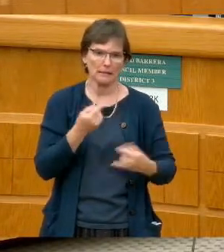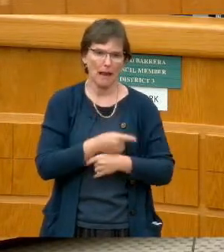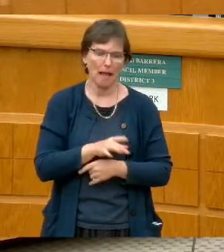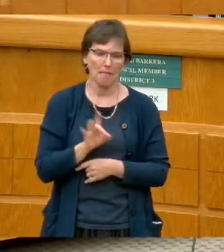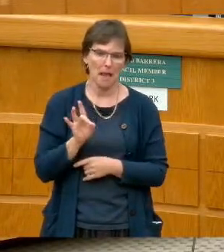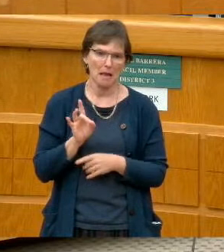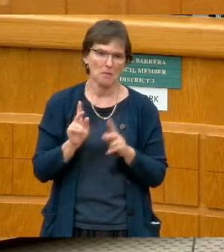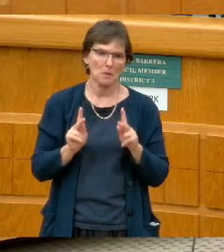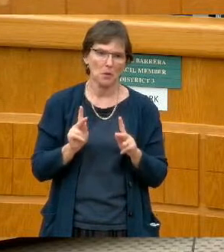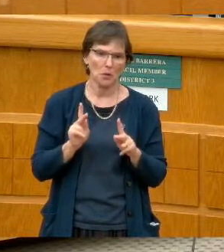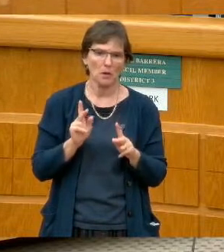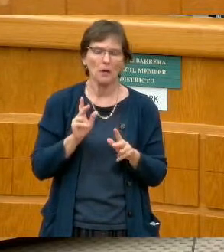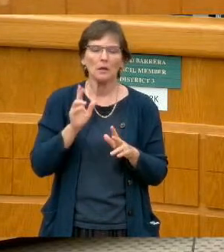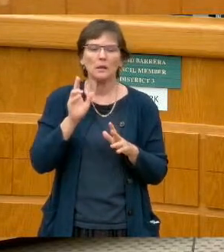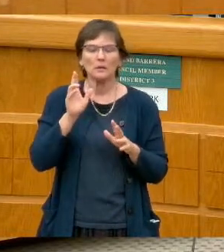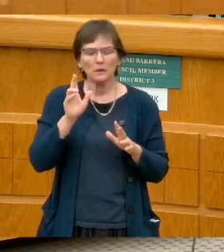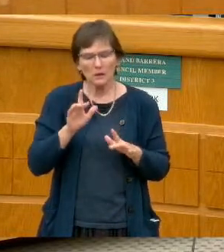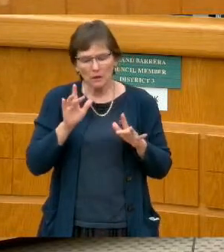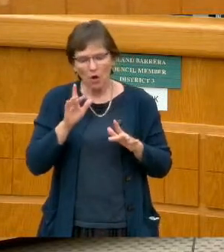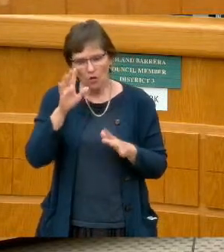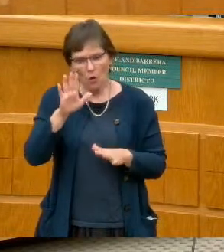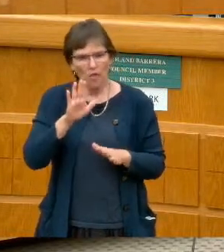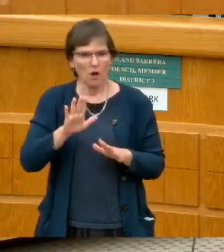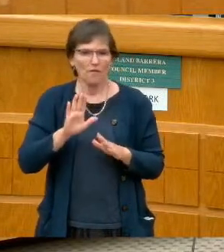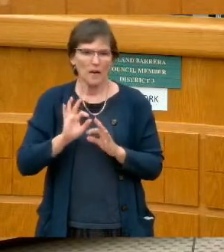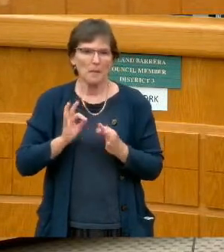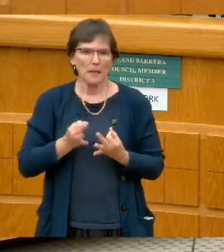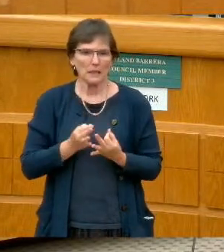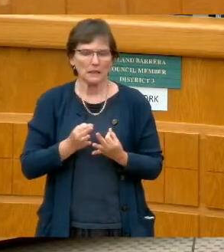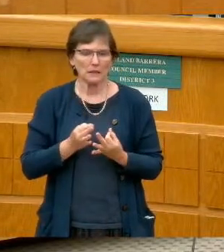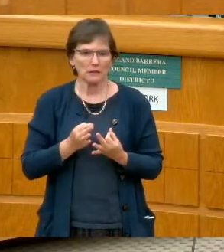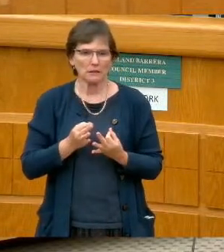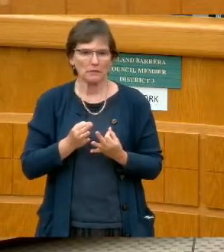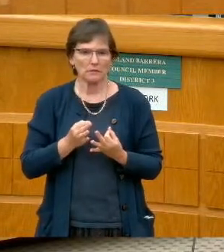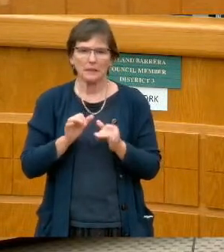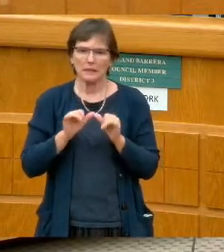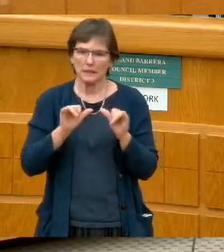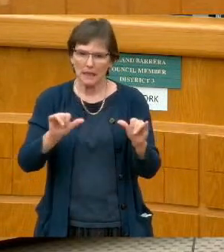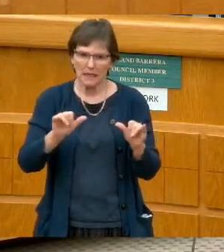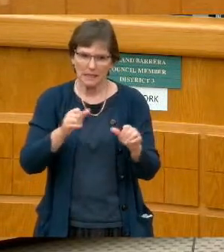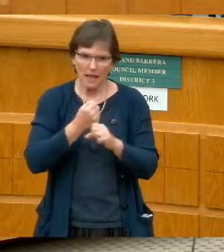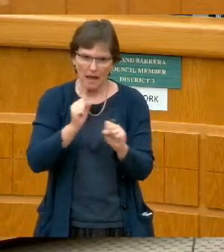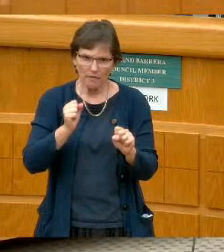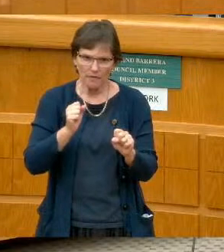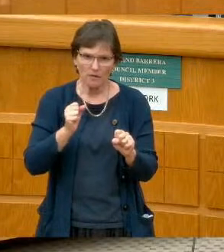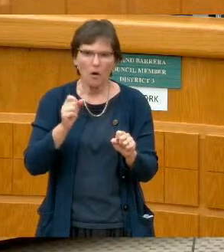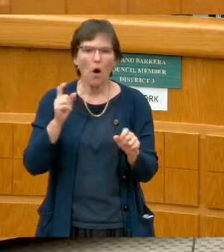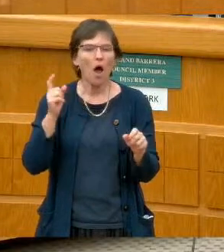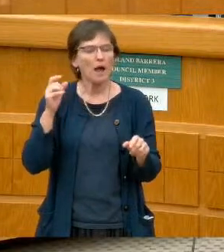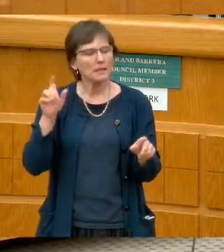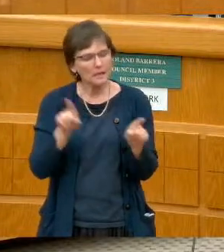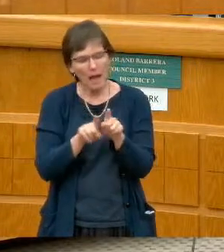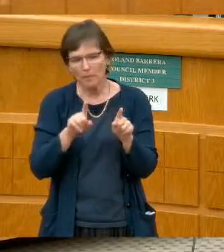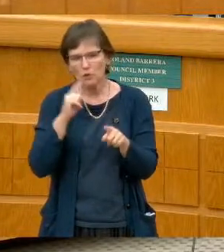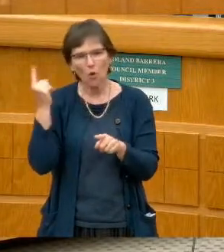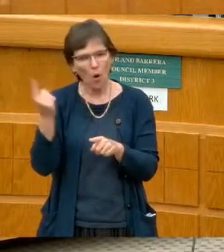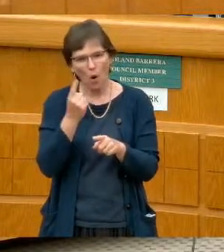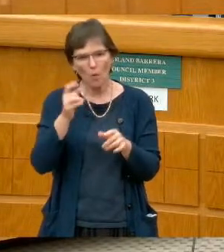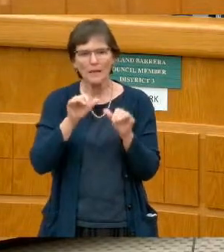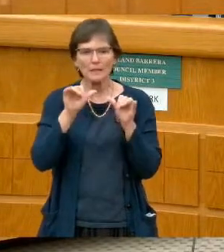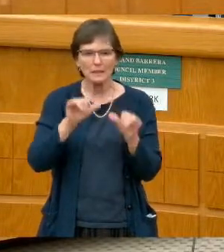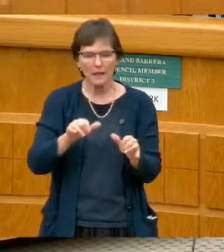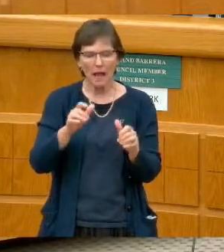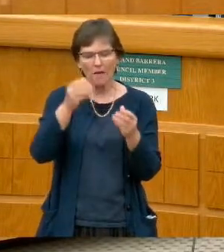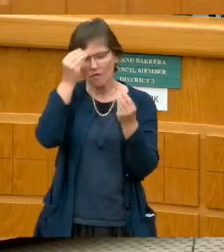Stay strong in this fight, and as always, stay informed. Thank you. El Distrito de Salud llevará a cabo otra toma